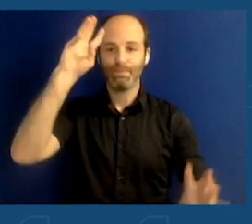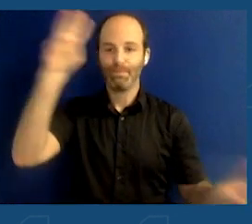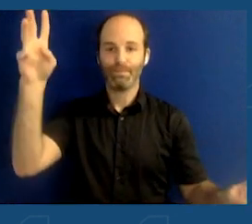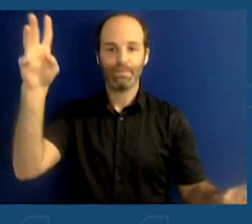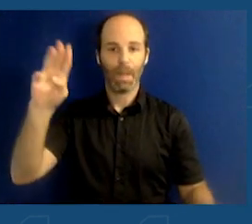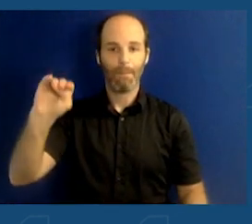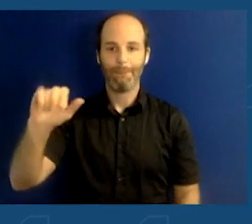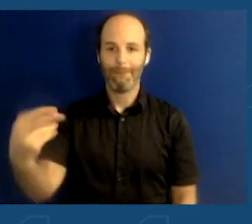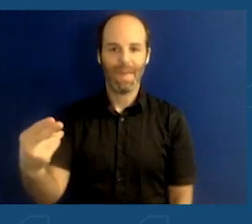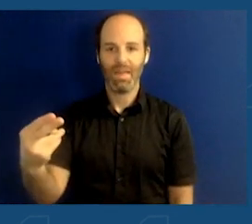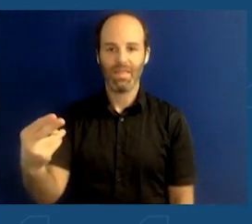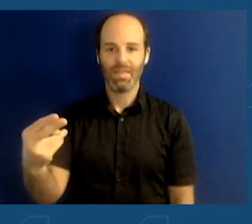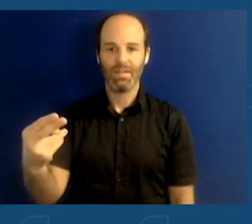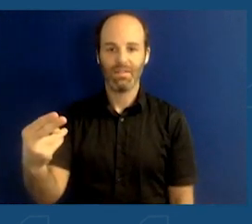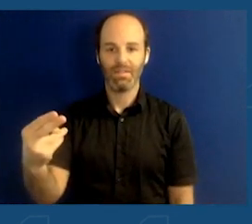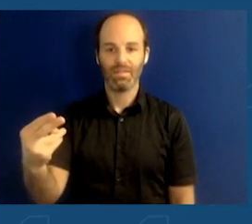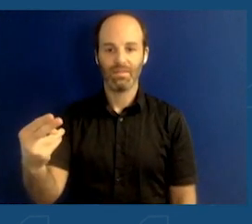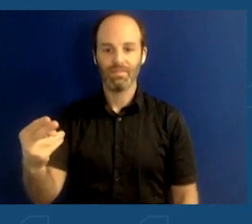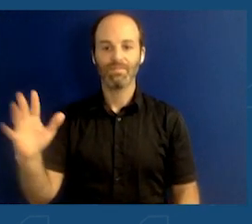I was born